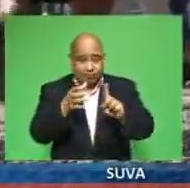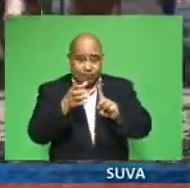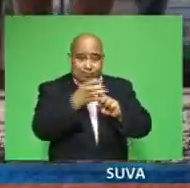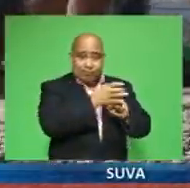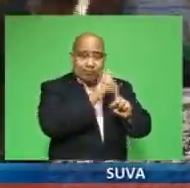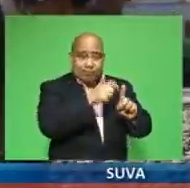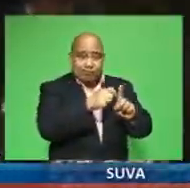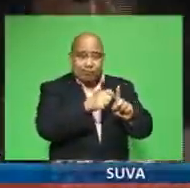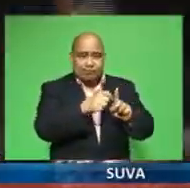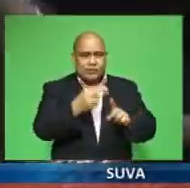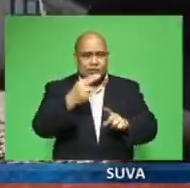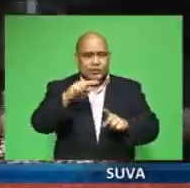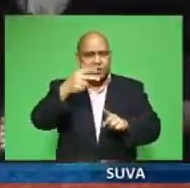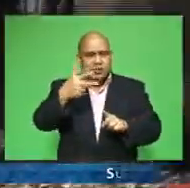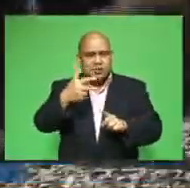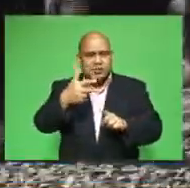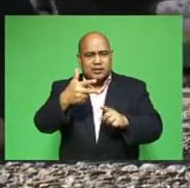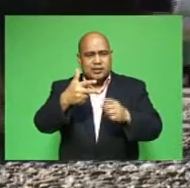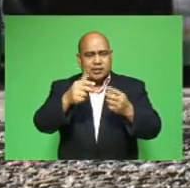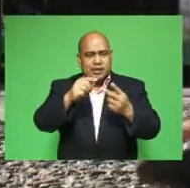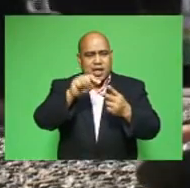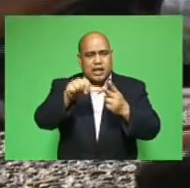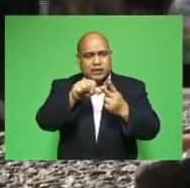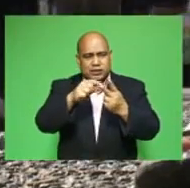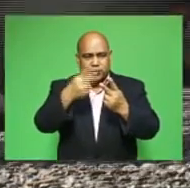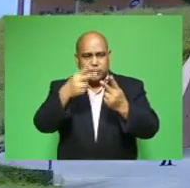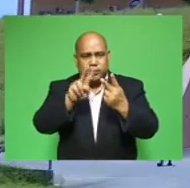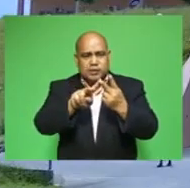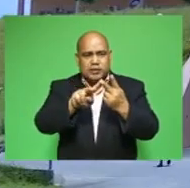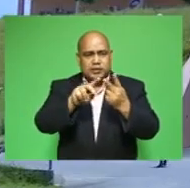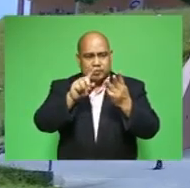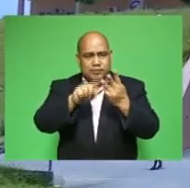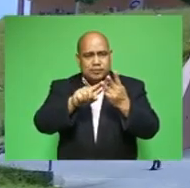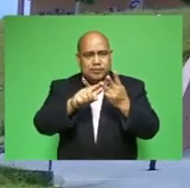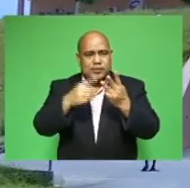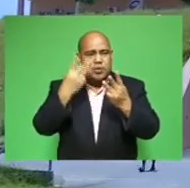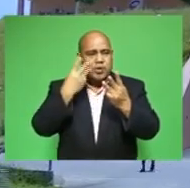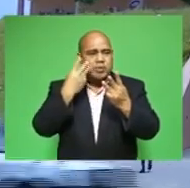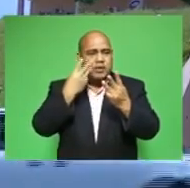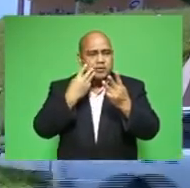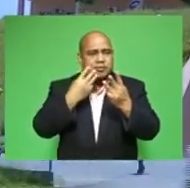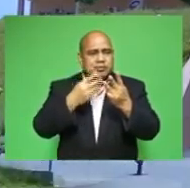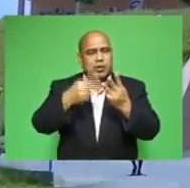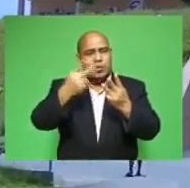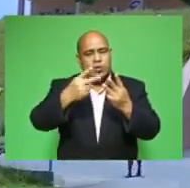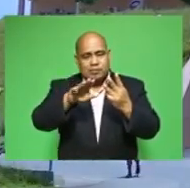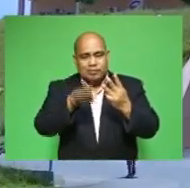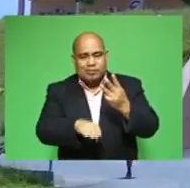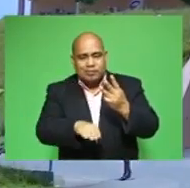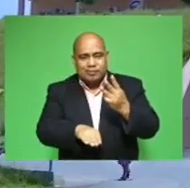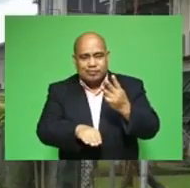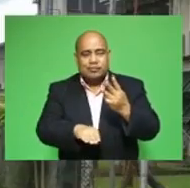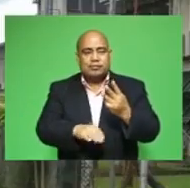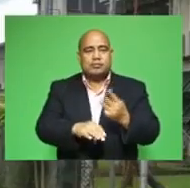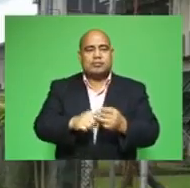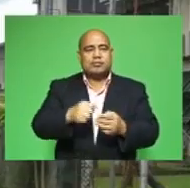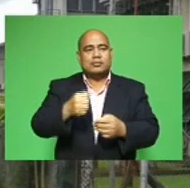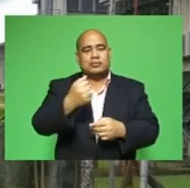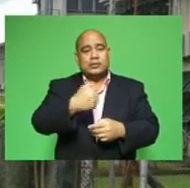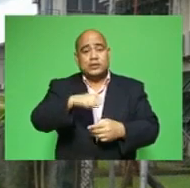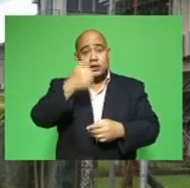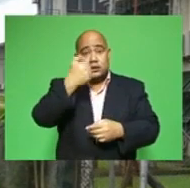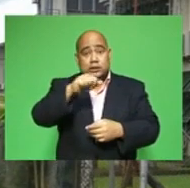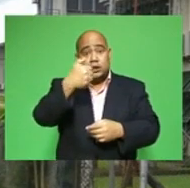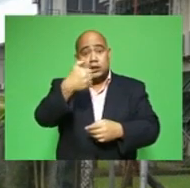male, a 22-year-old female and a 12-year-old child. After an average of 66 days in isolation, the 3 continue to